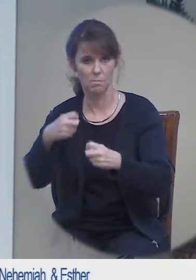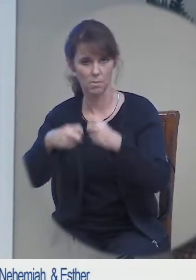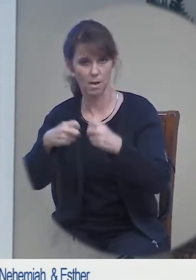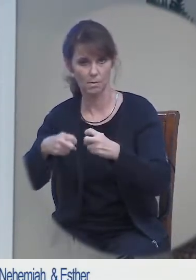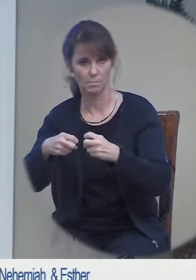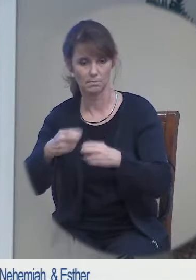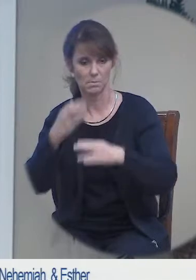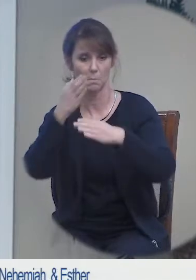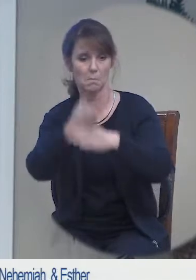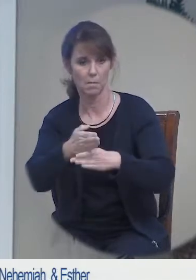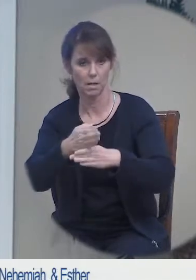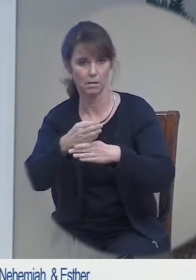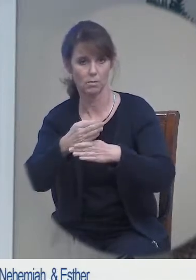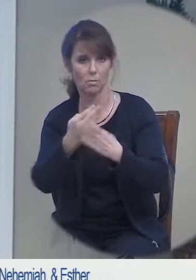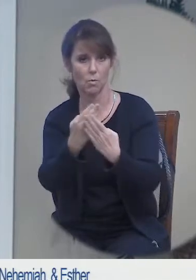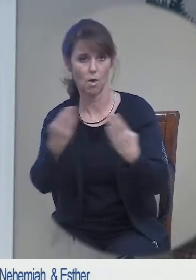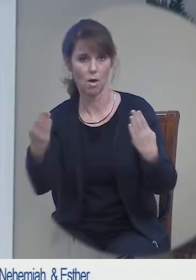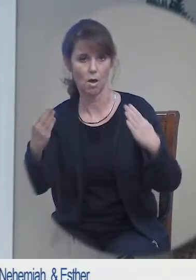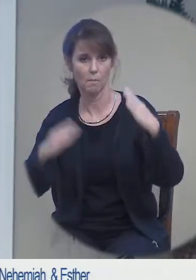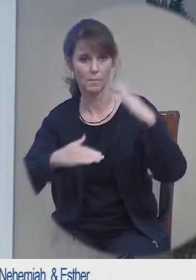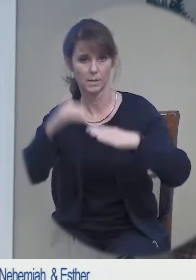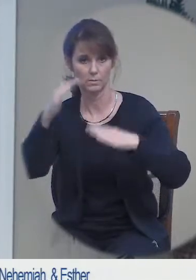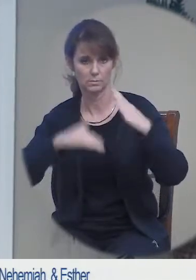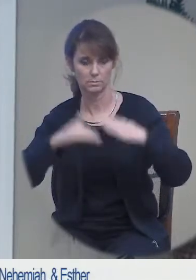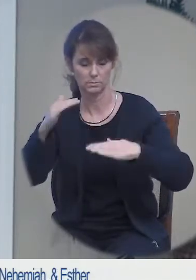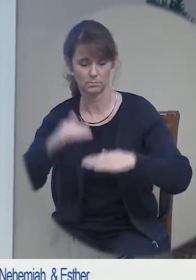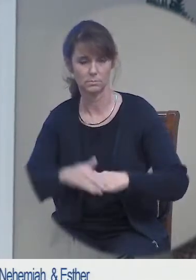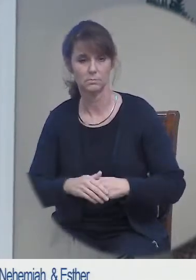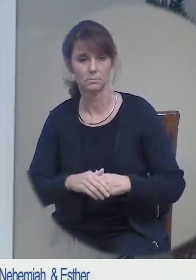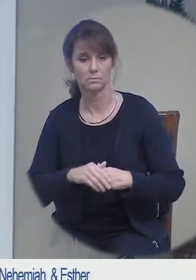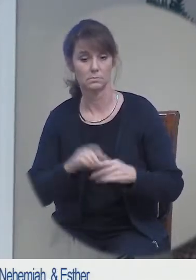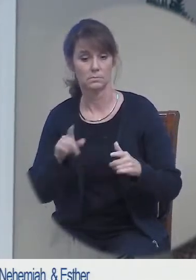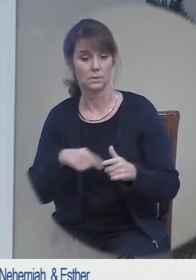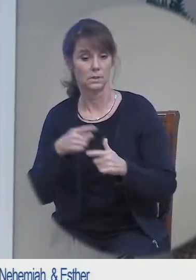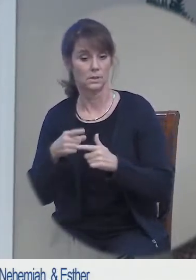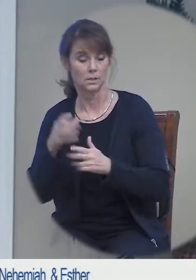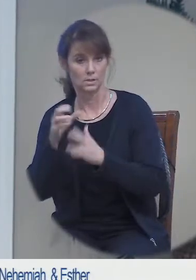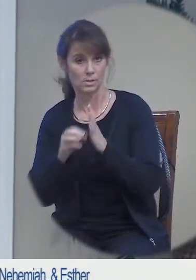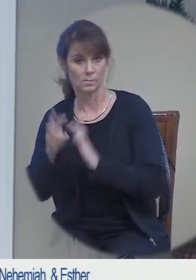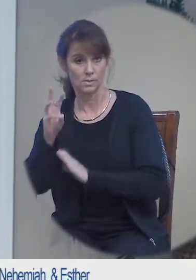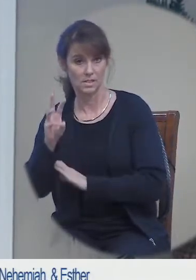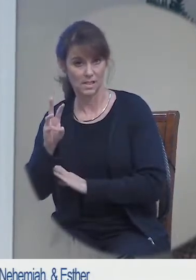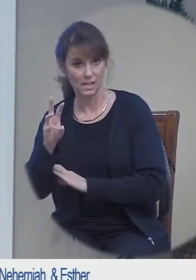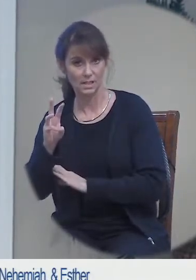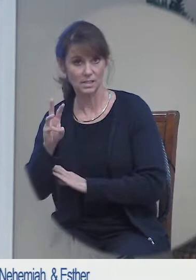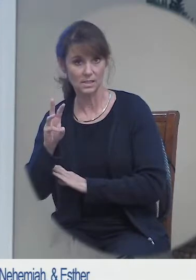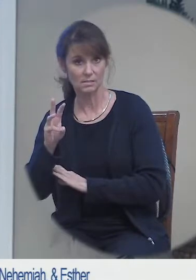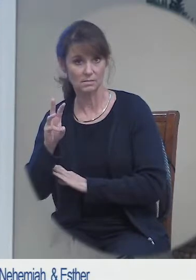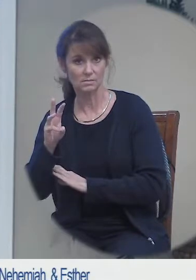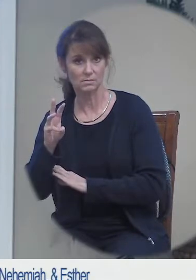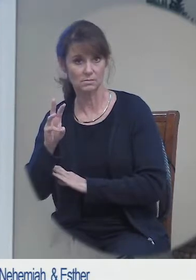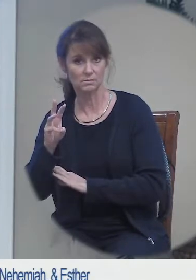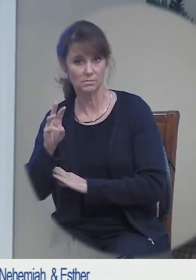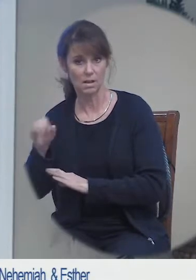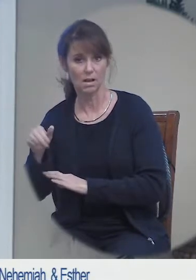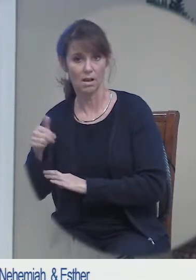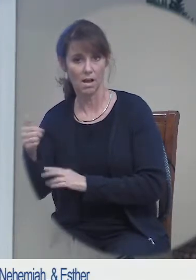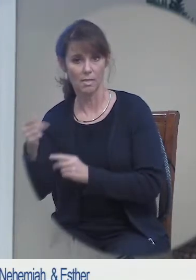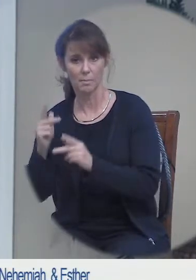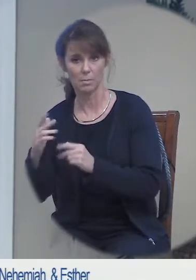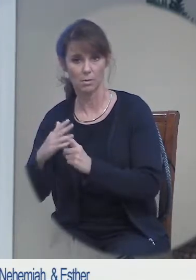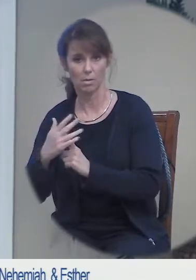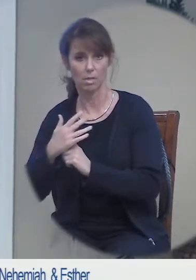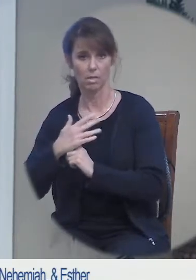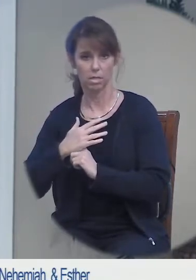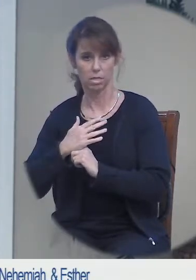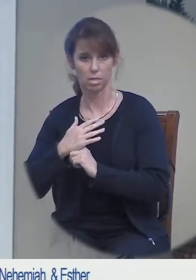being built. And then move back into chapter 6, and we have kind of a mixed group of oppressors. We have some from